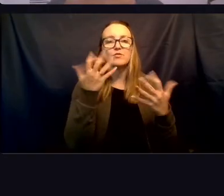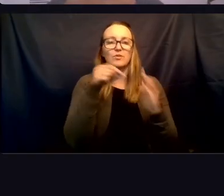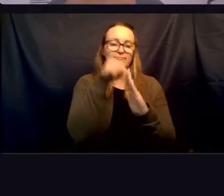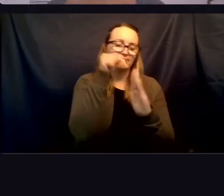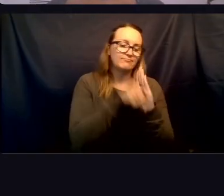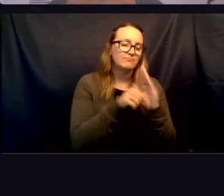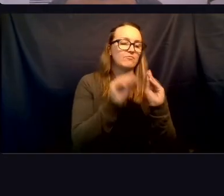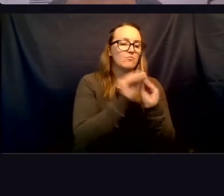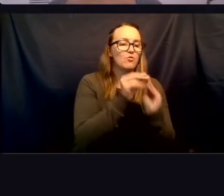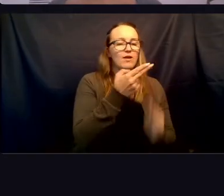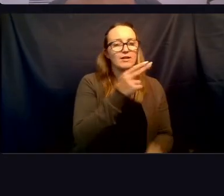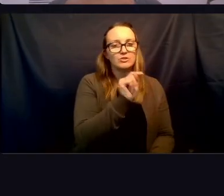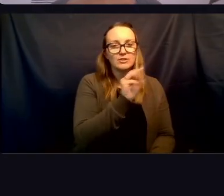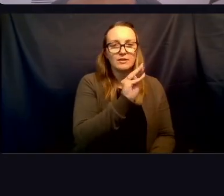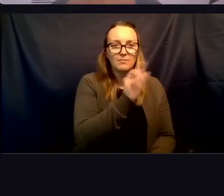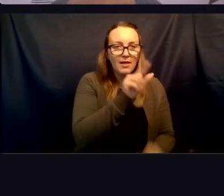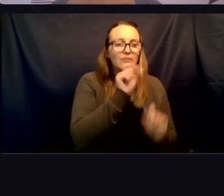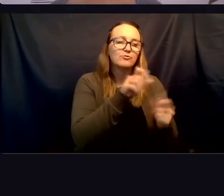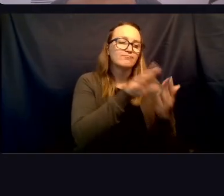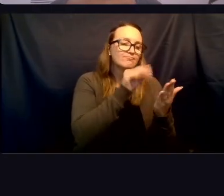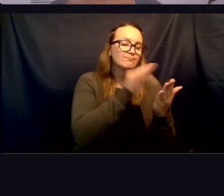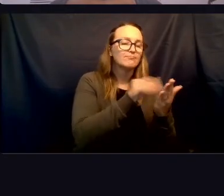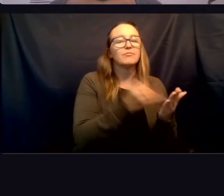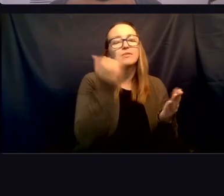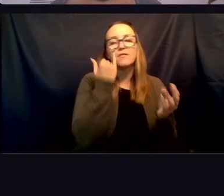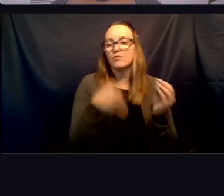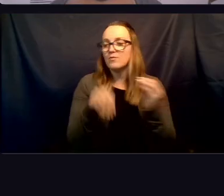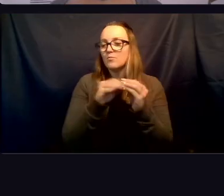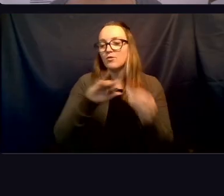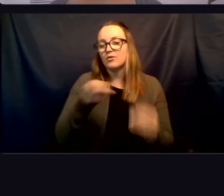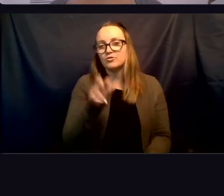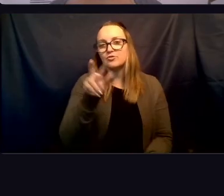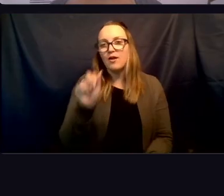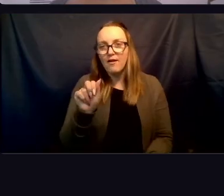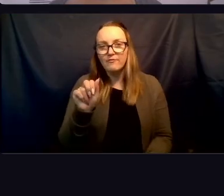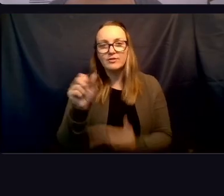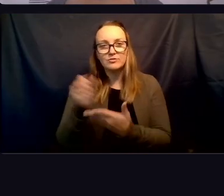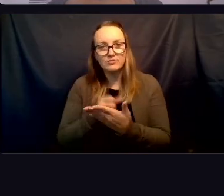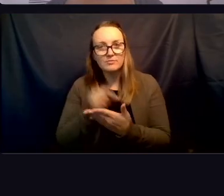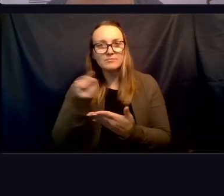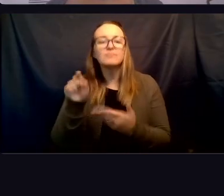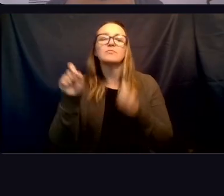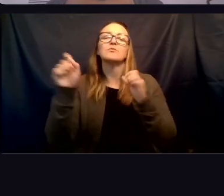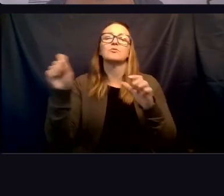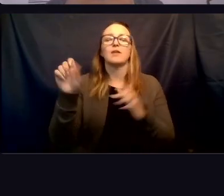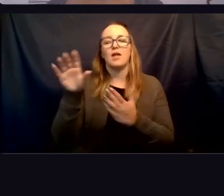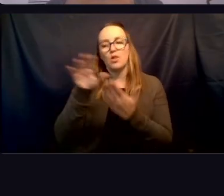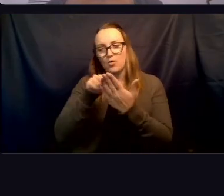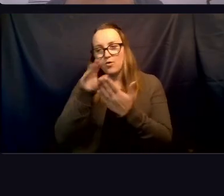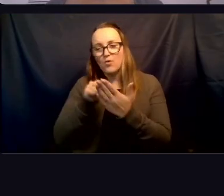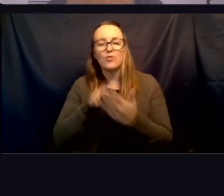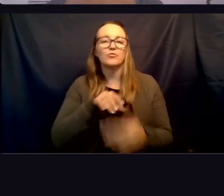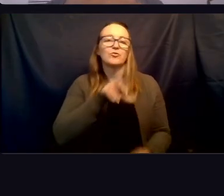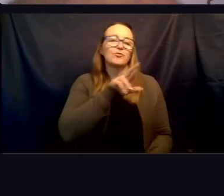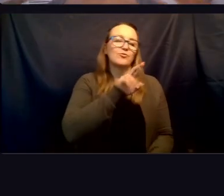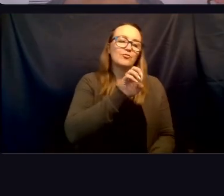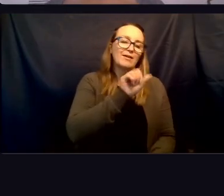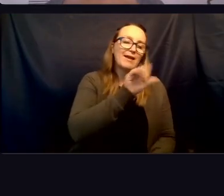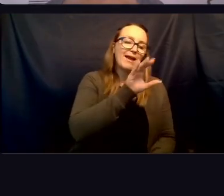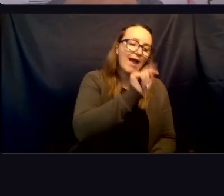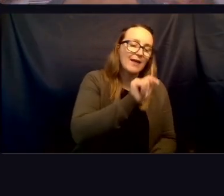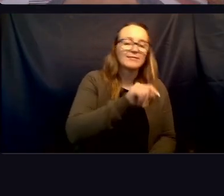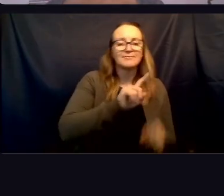HTML, you can learn that there. If you want to get deeper into JavaScript itself, you can learn that there. React and all sorts of